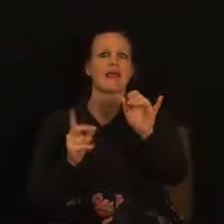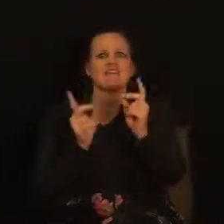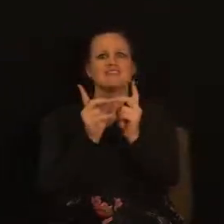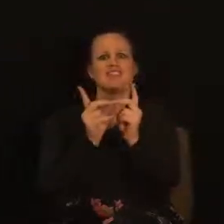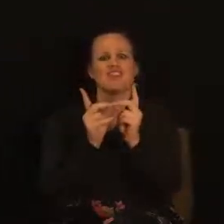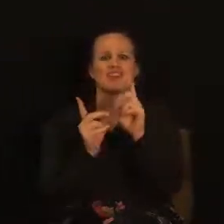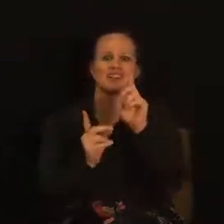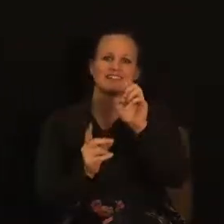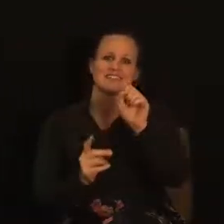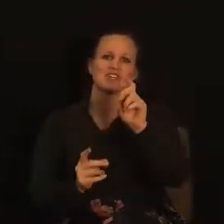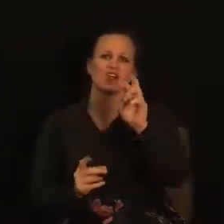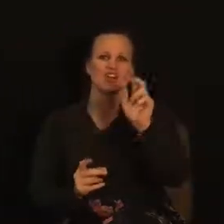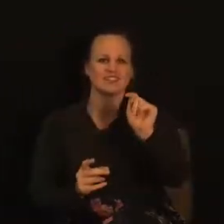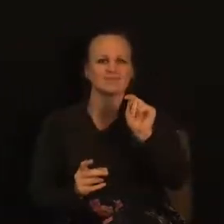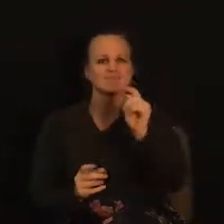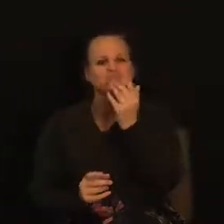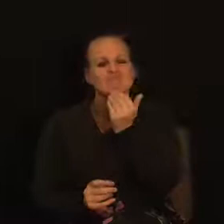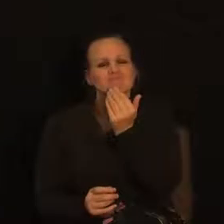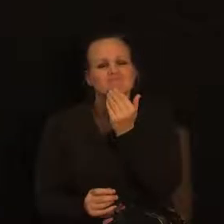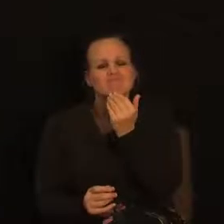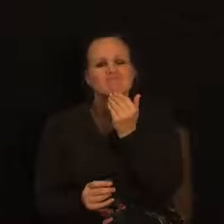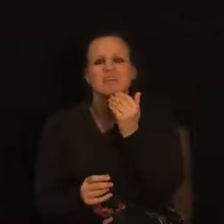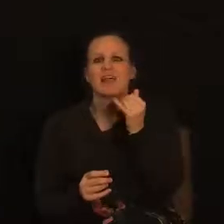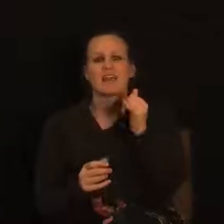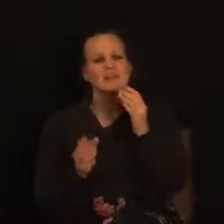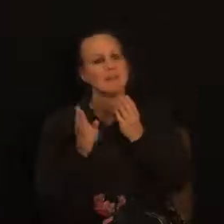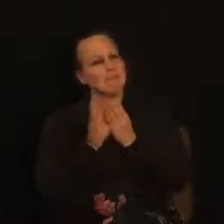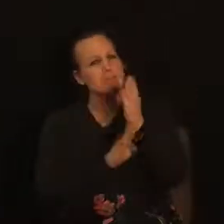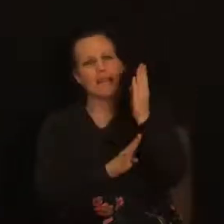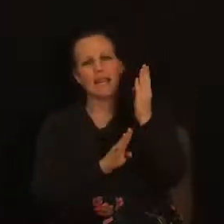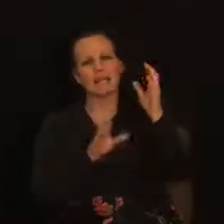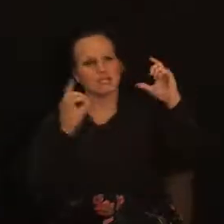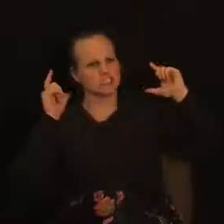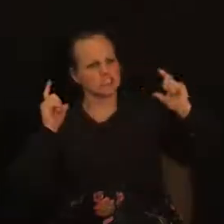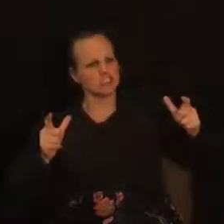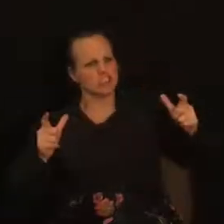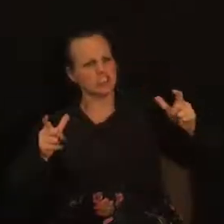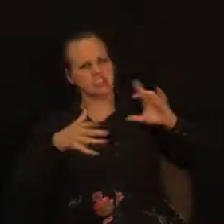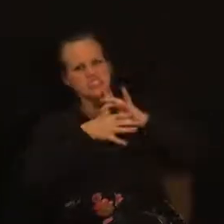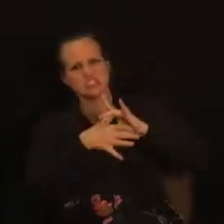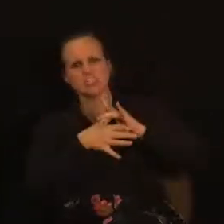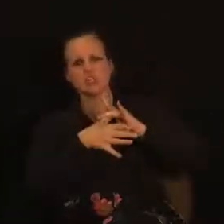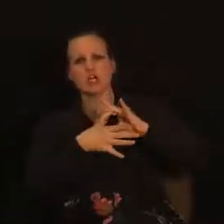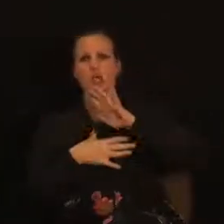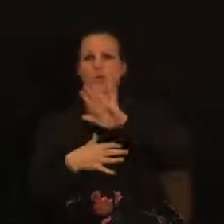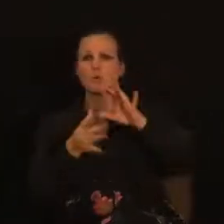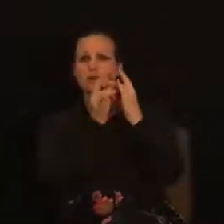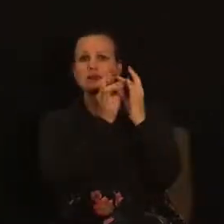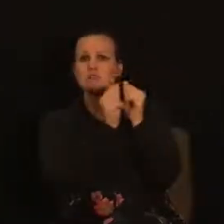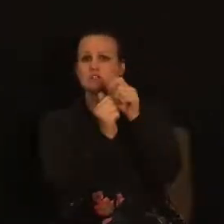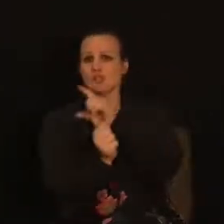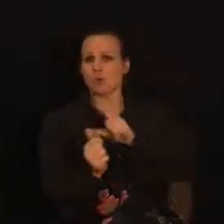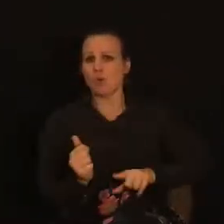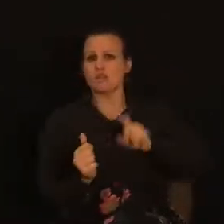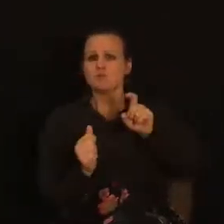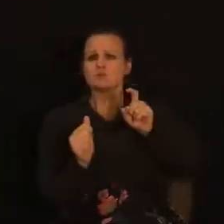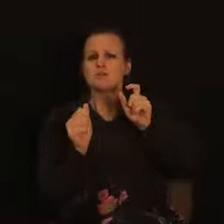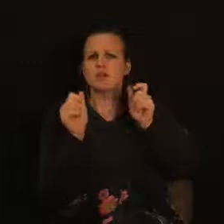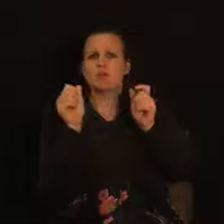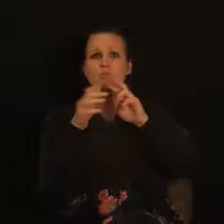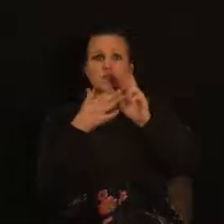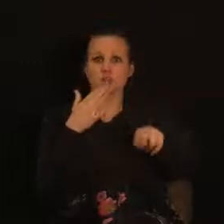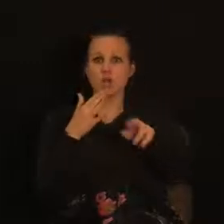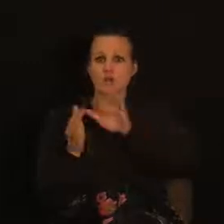that are added. Like, the main portion of your relationship with the Lord is supposed to be a result of your pursuit of